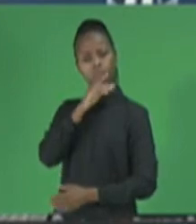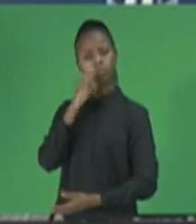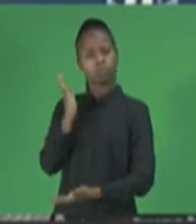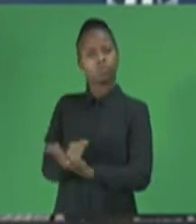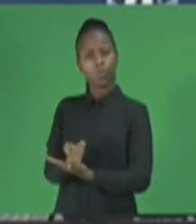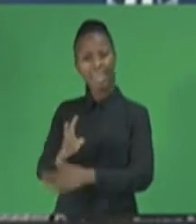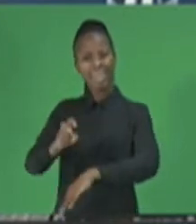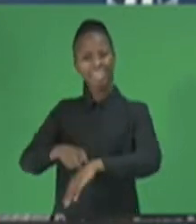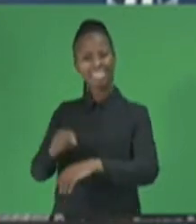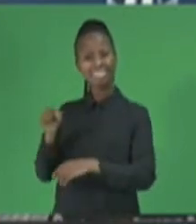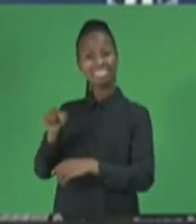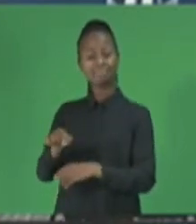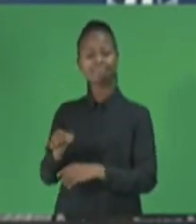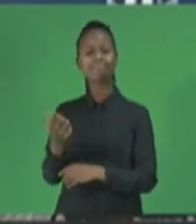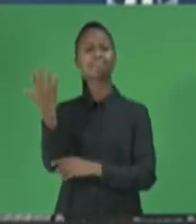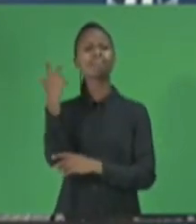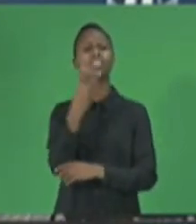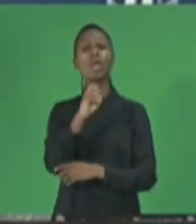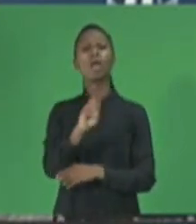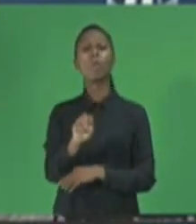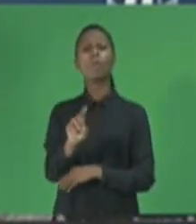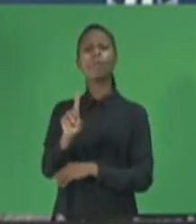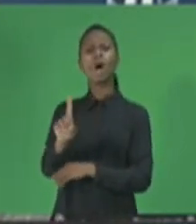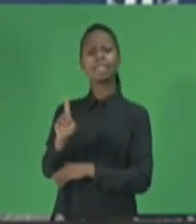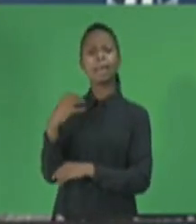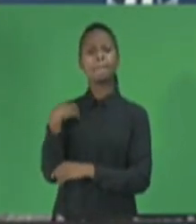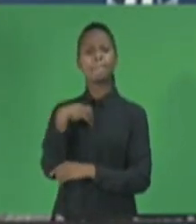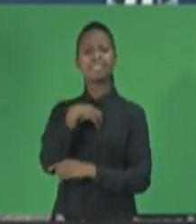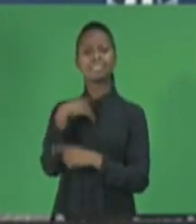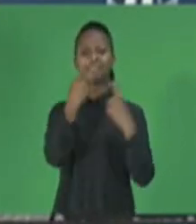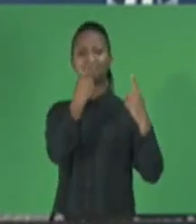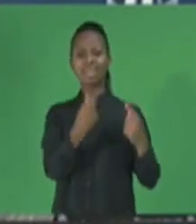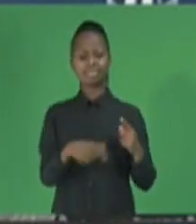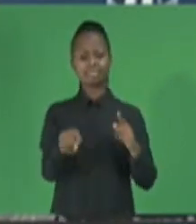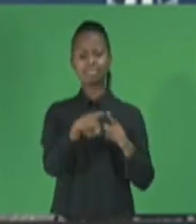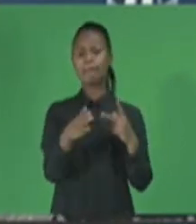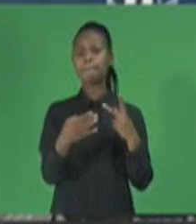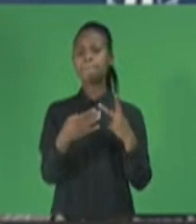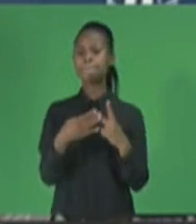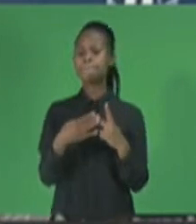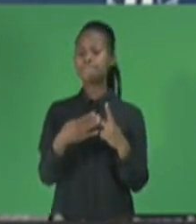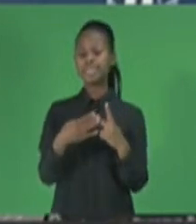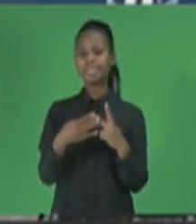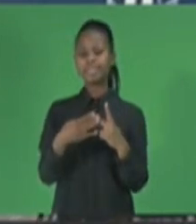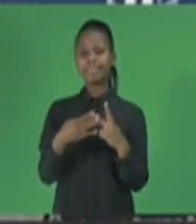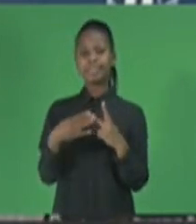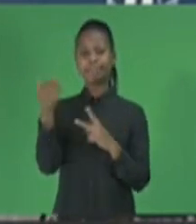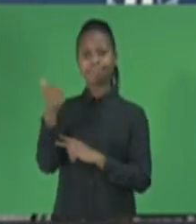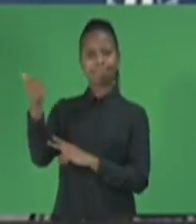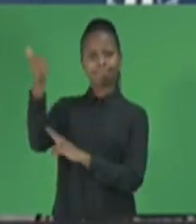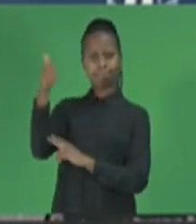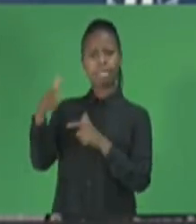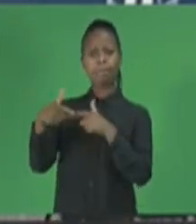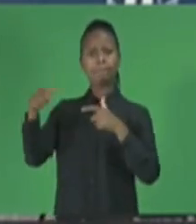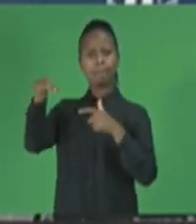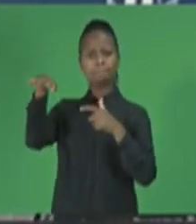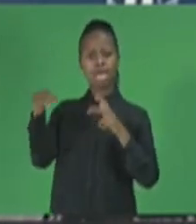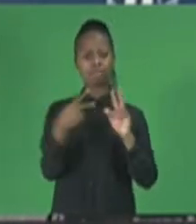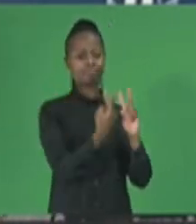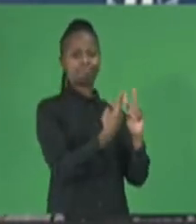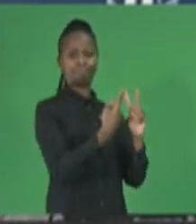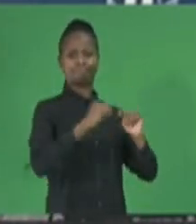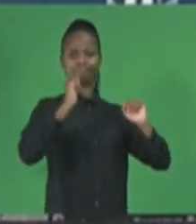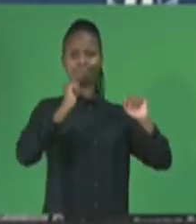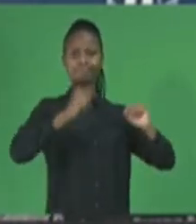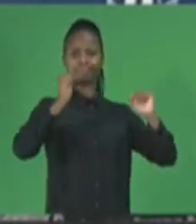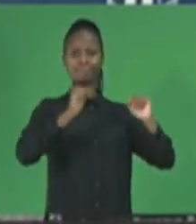2001, the Minister of Finance and the Governor of the Reserve Bank agreed that the target should be lowered from 3